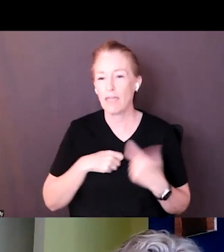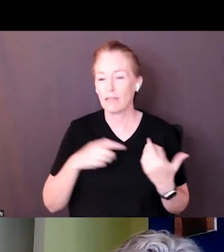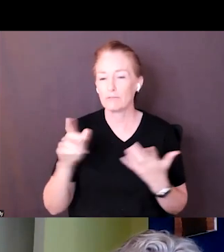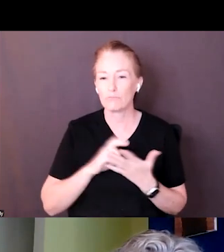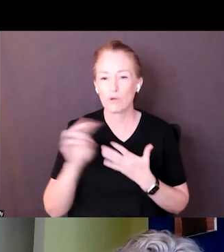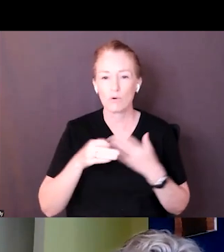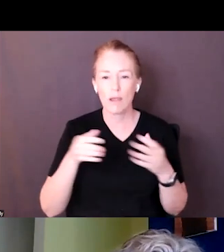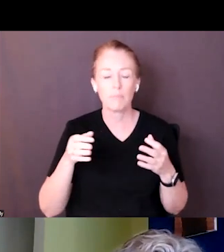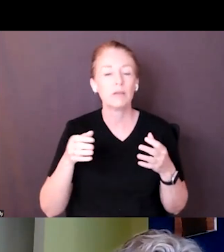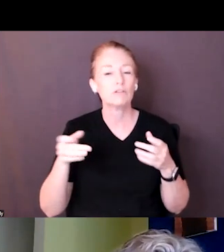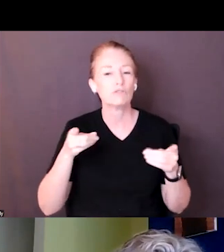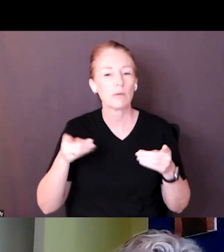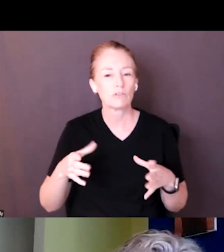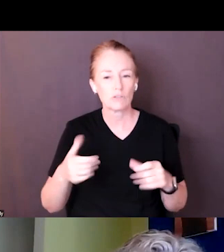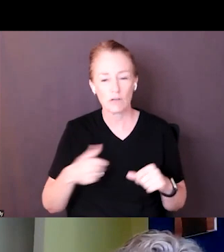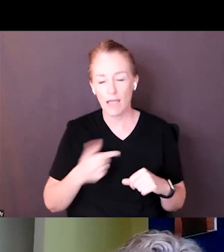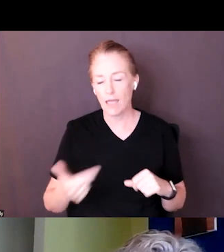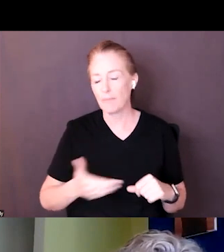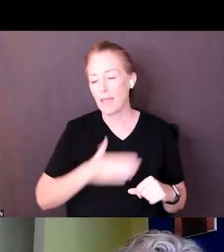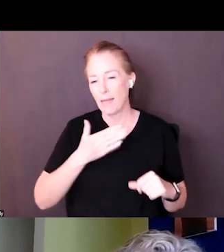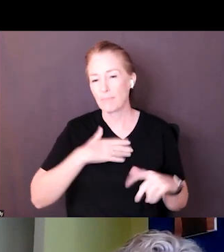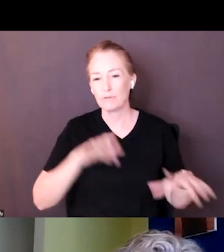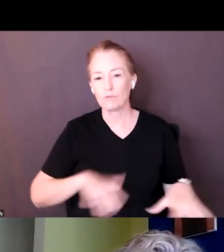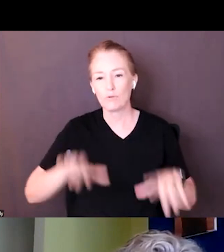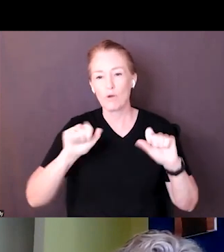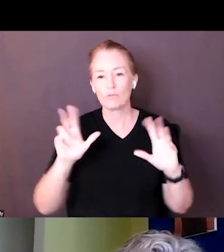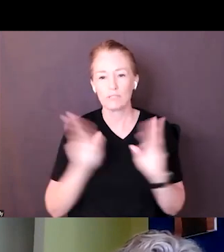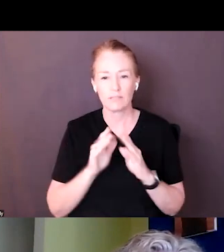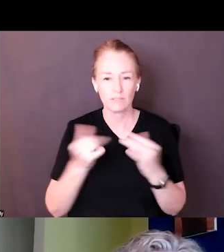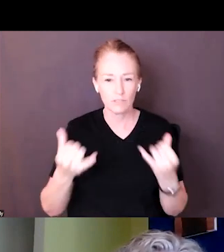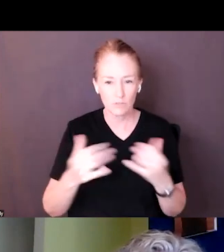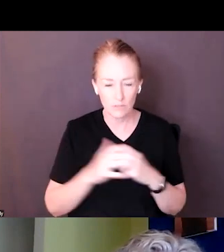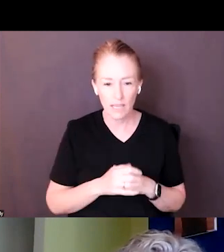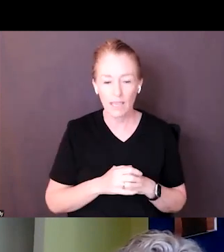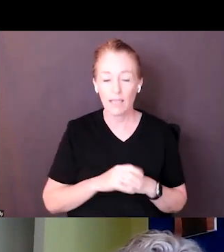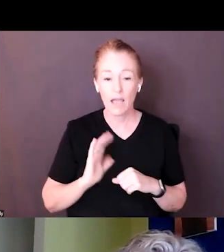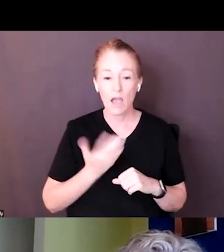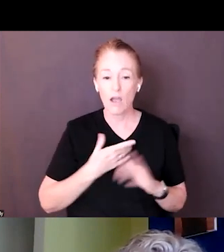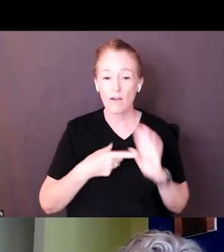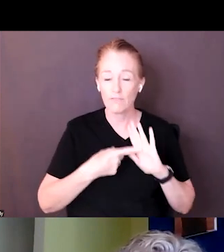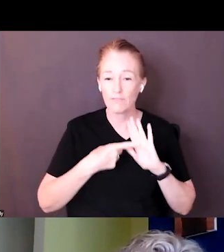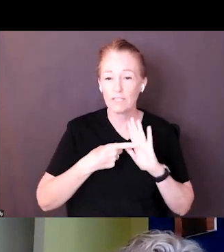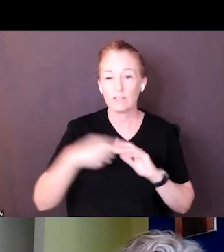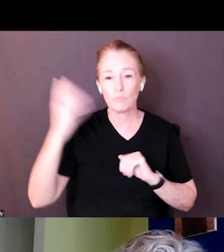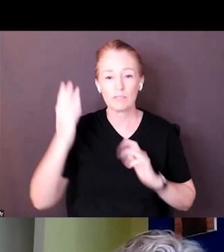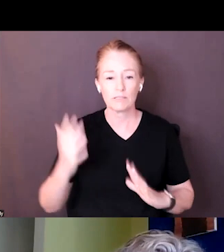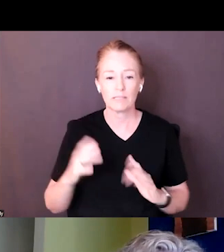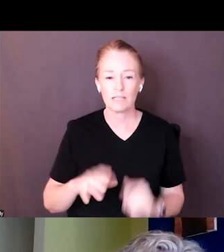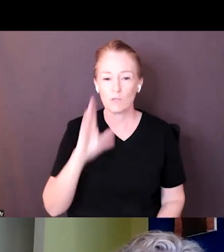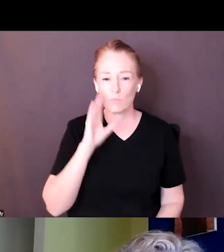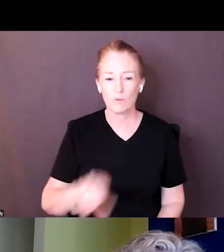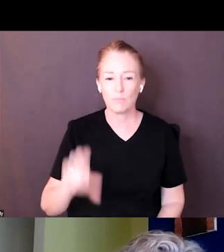here today to host a Crisis Jam, and we are going to have the featured presentation from Dr. Stefan